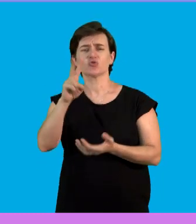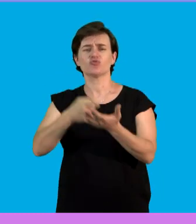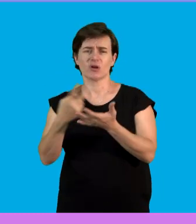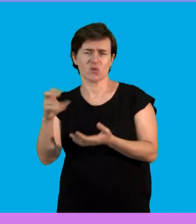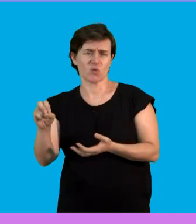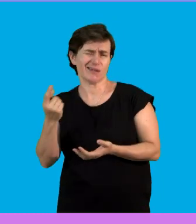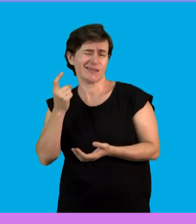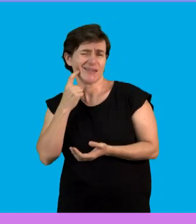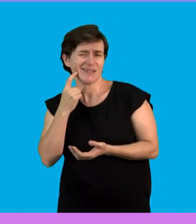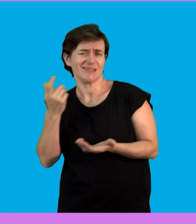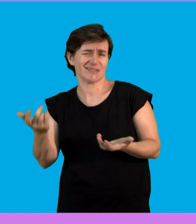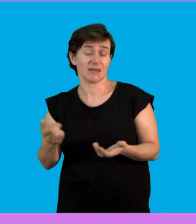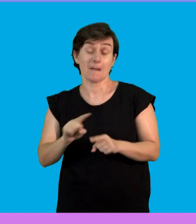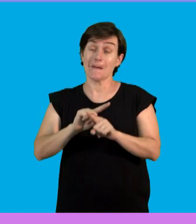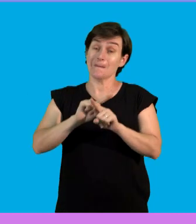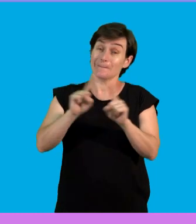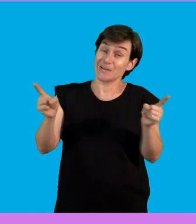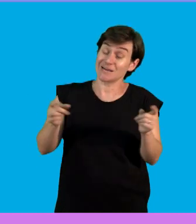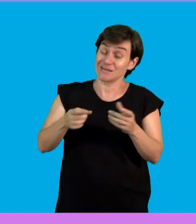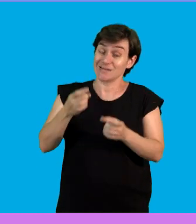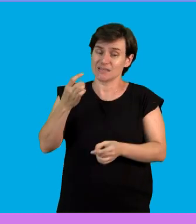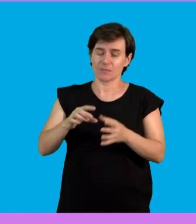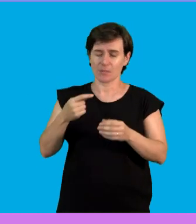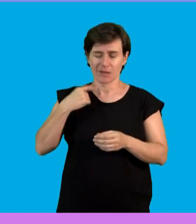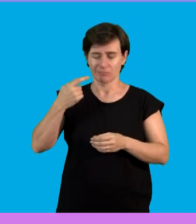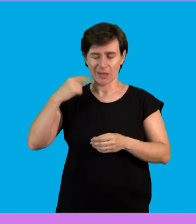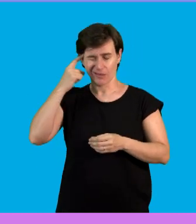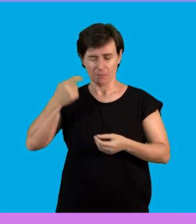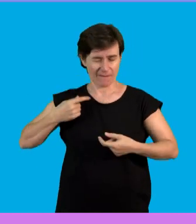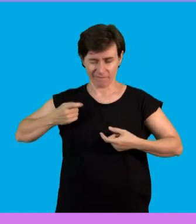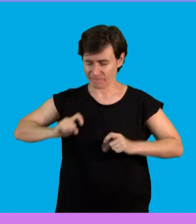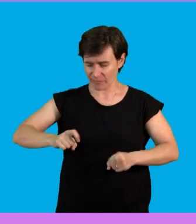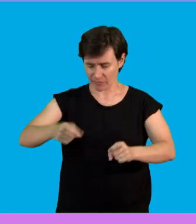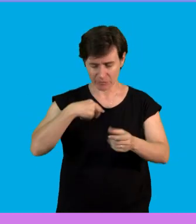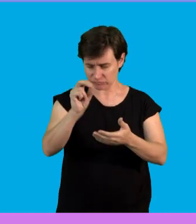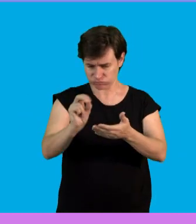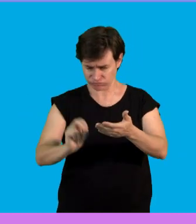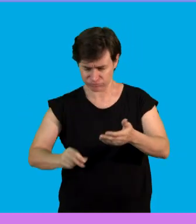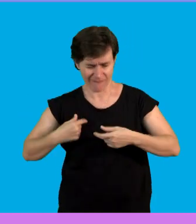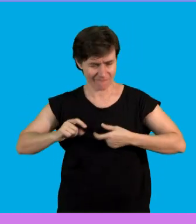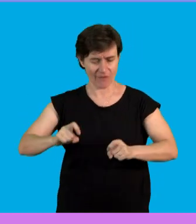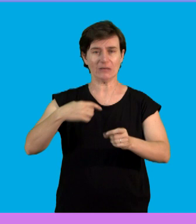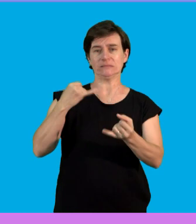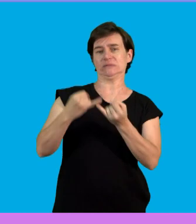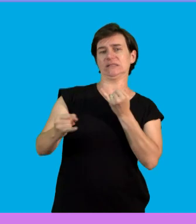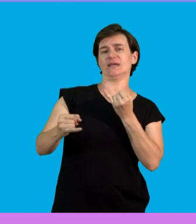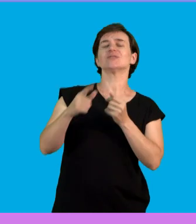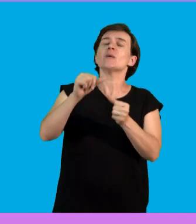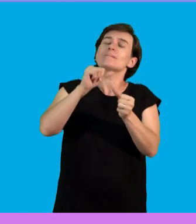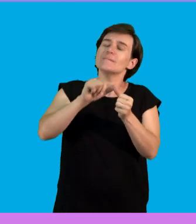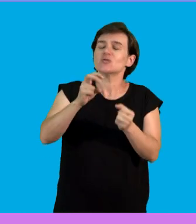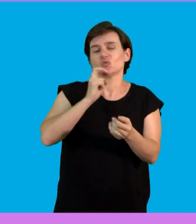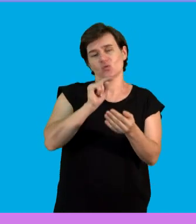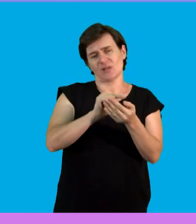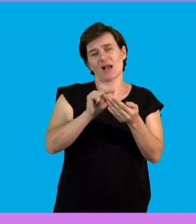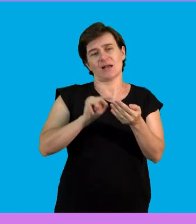easy to say 2.20 rand, but sometimes you might think too fast and then you make a mistake. Please